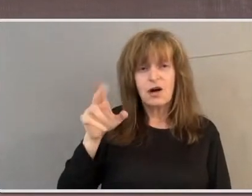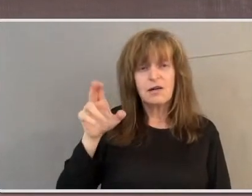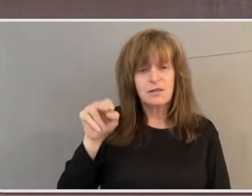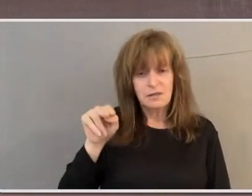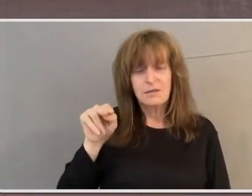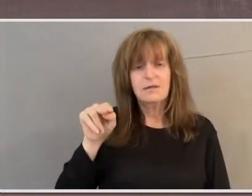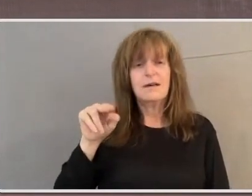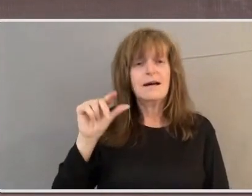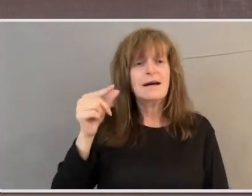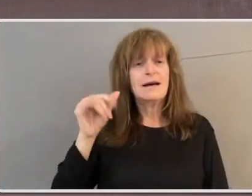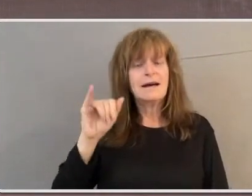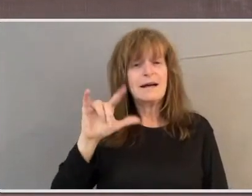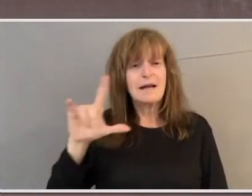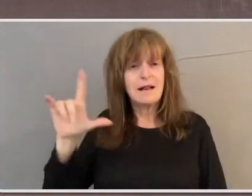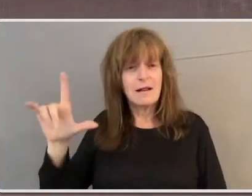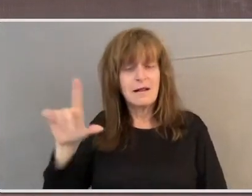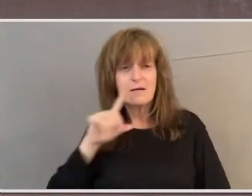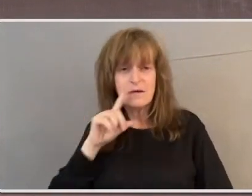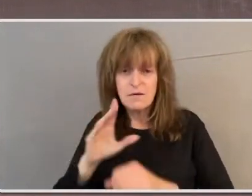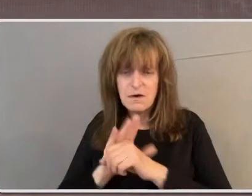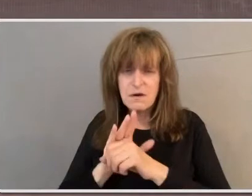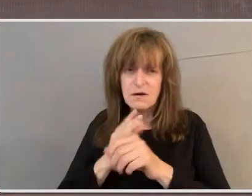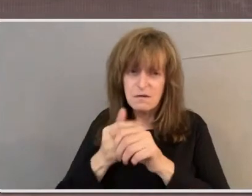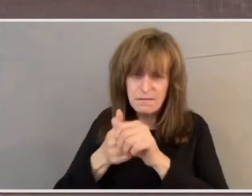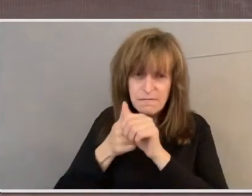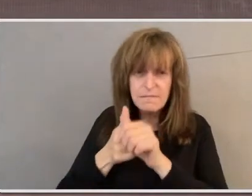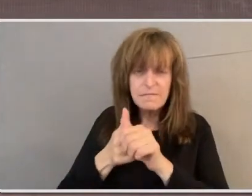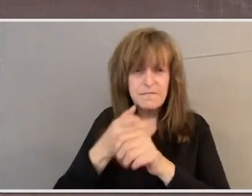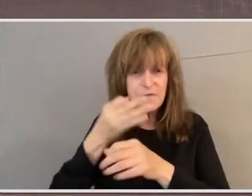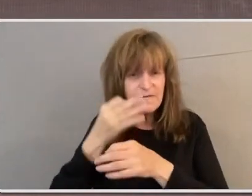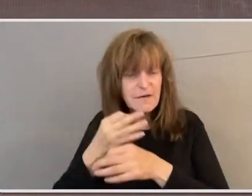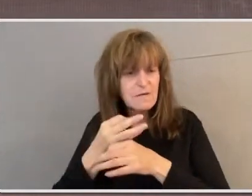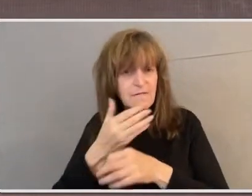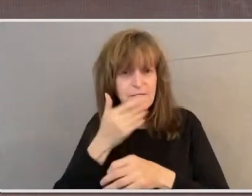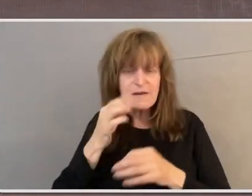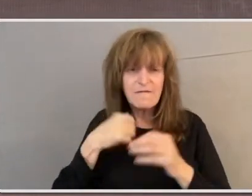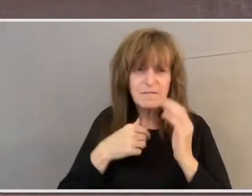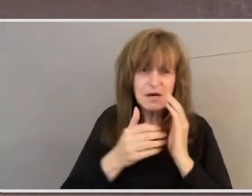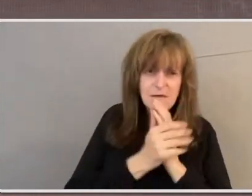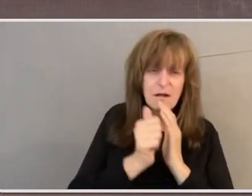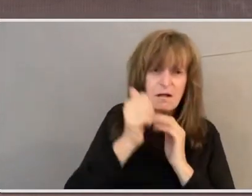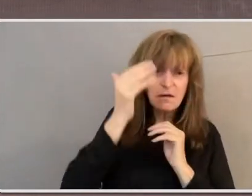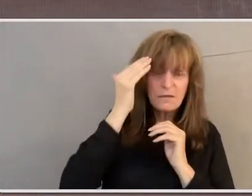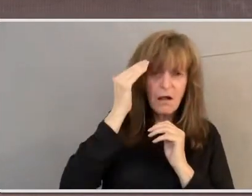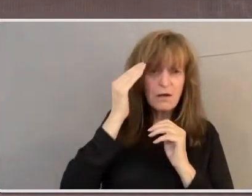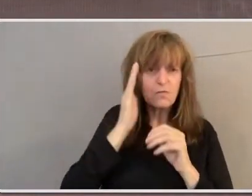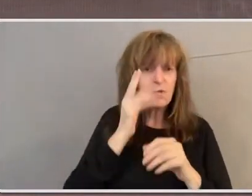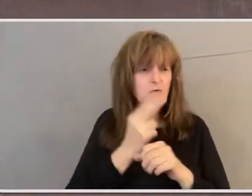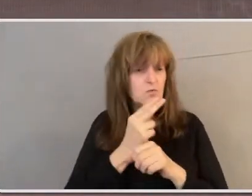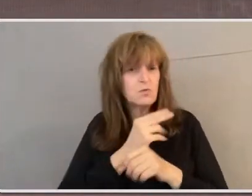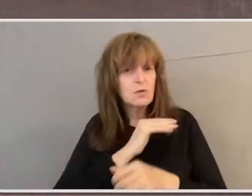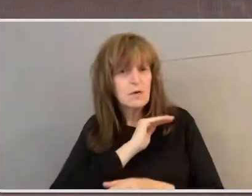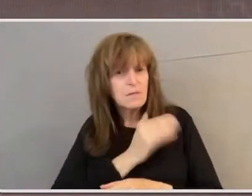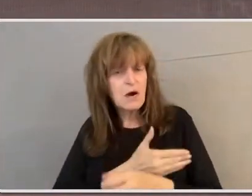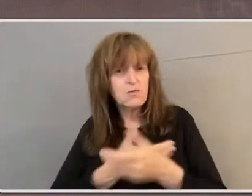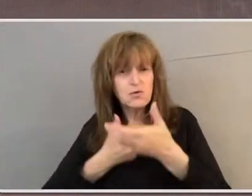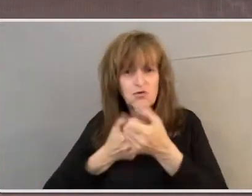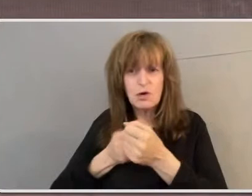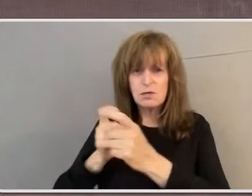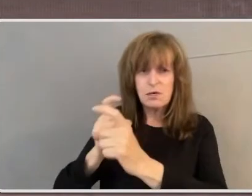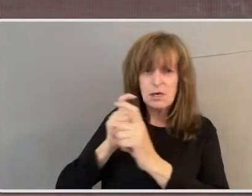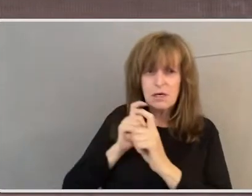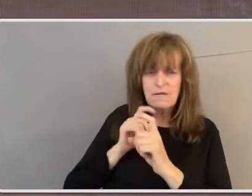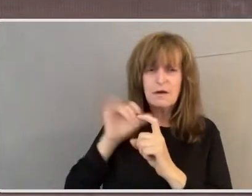to the best of my skill and knowledge, execute the powers and trust reposed in me as the Minister of Red